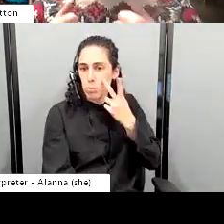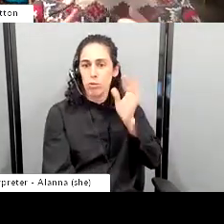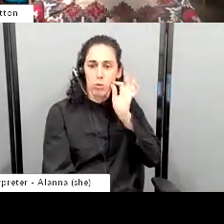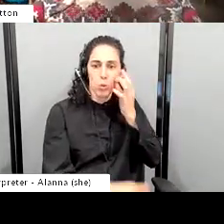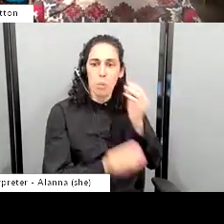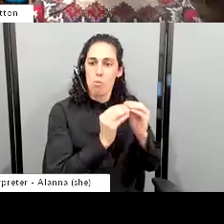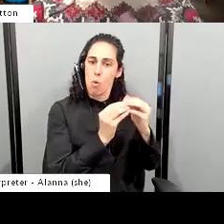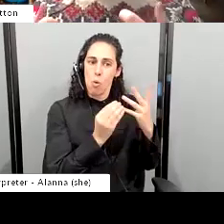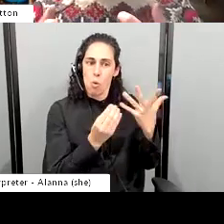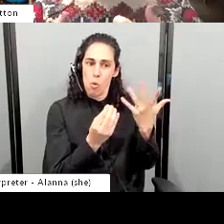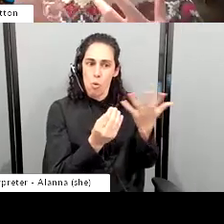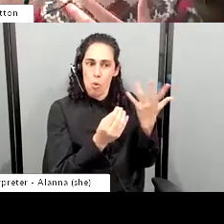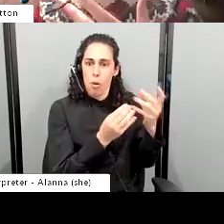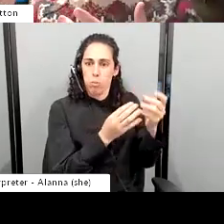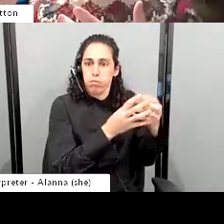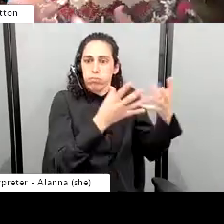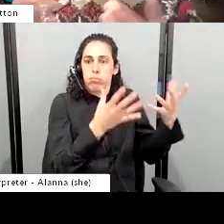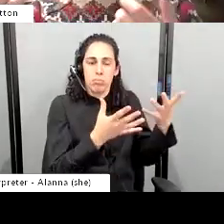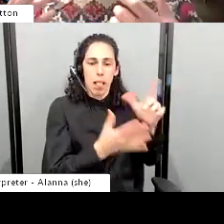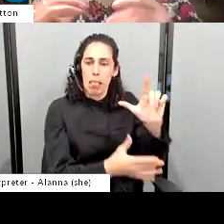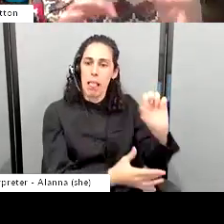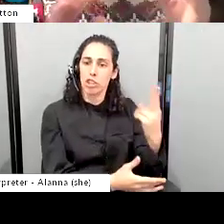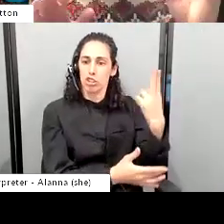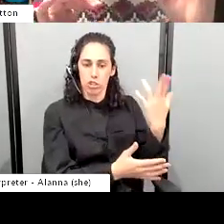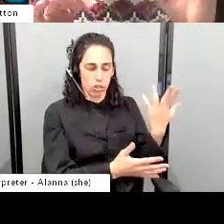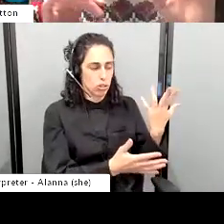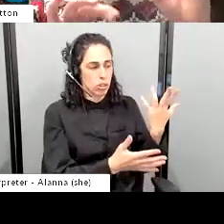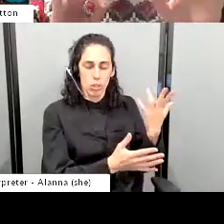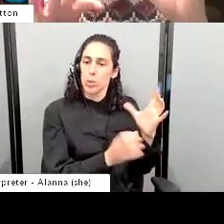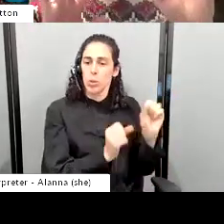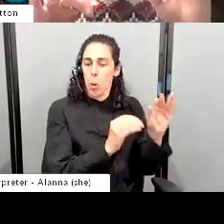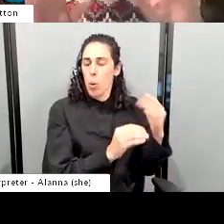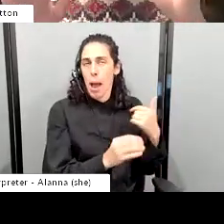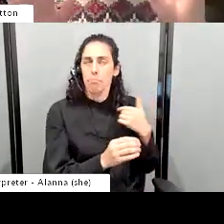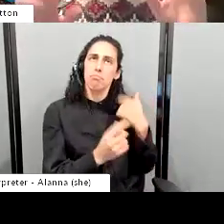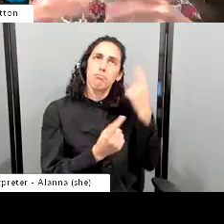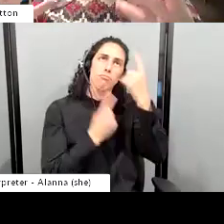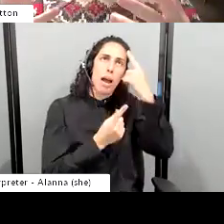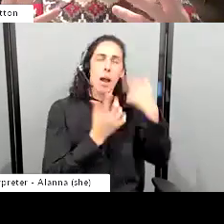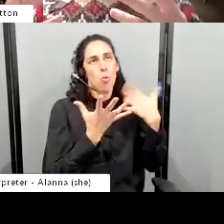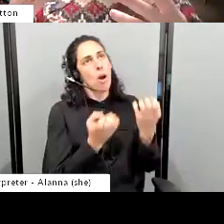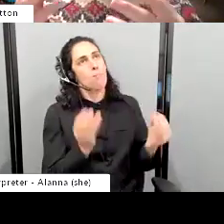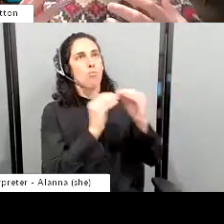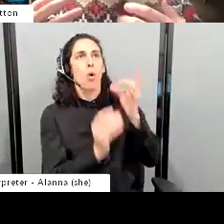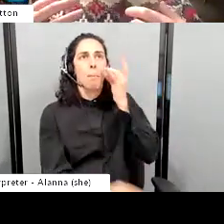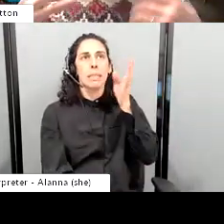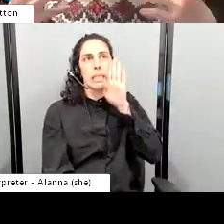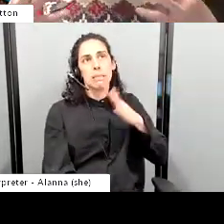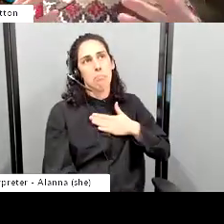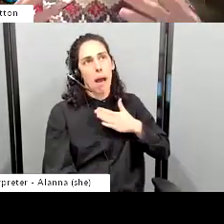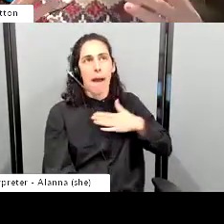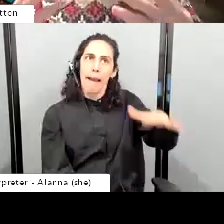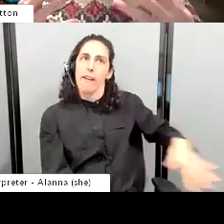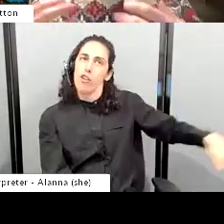and pollinators to my backyard? So I could Google that. I could Google, backyard pollinators, those types of things. But it